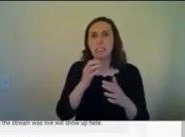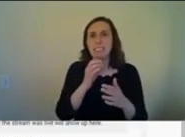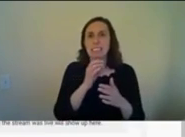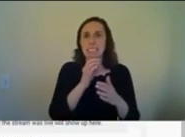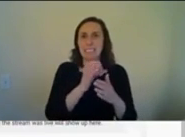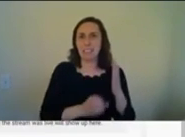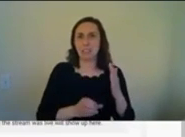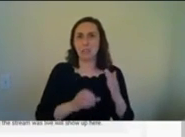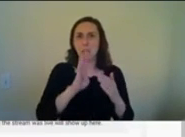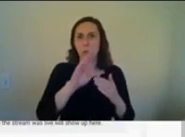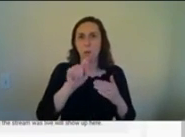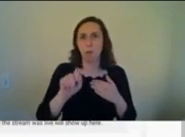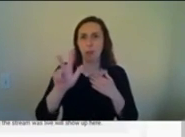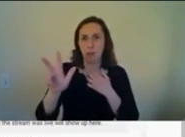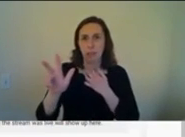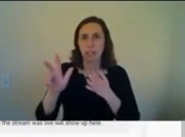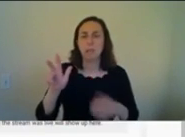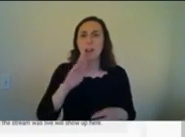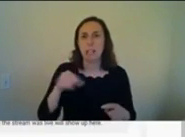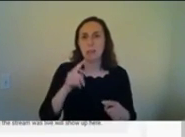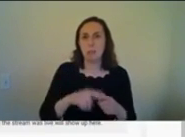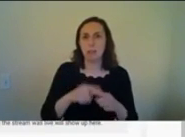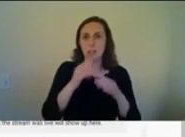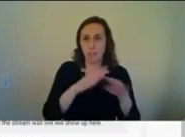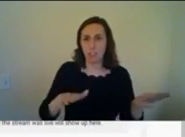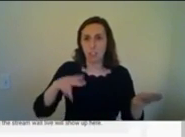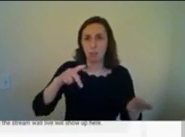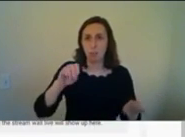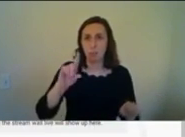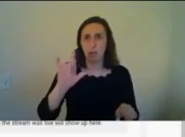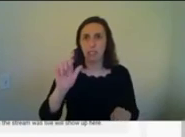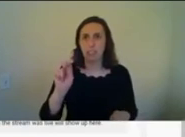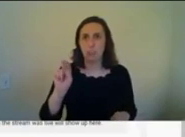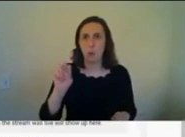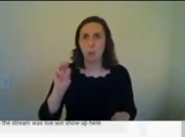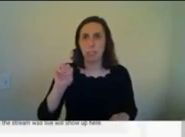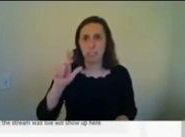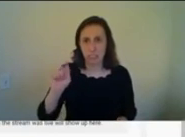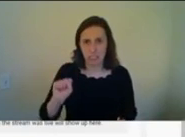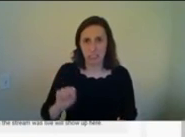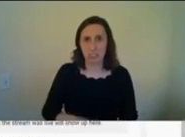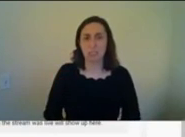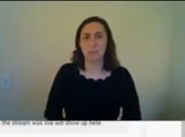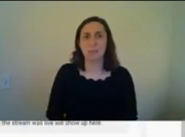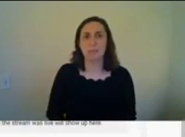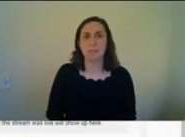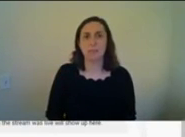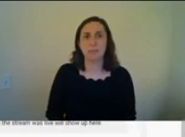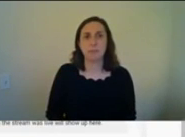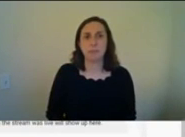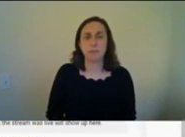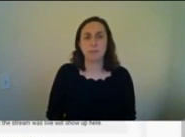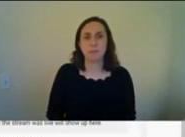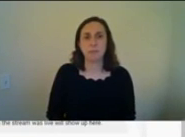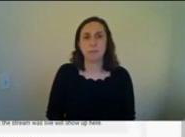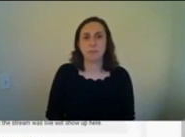textbook, and we're looking at division of polynomials. And so what we're going to end up with, and the book kind